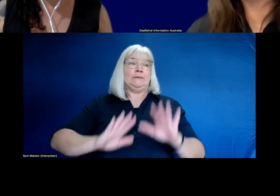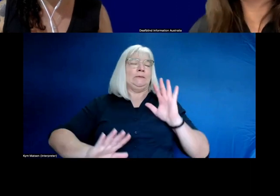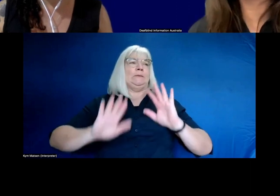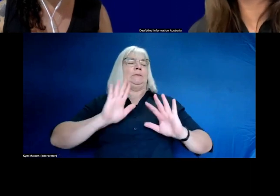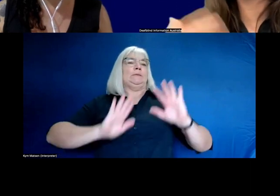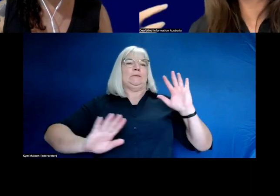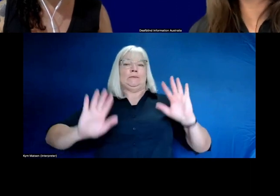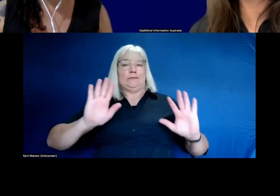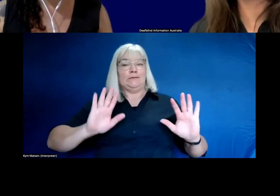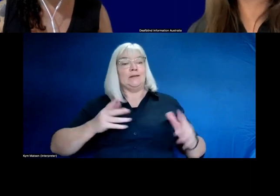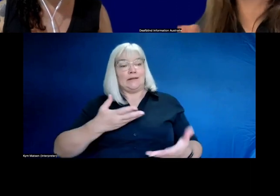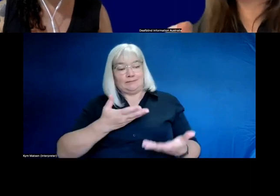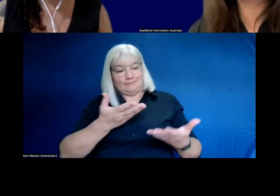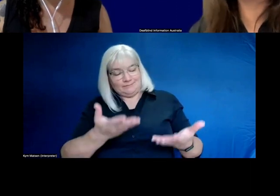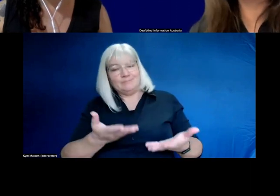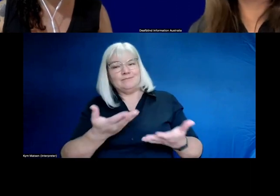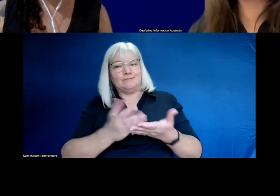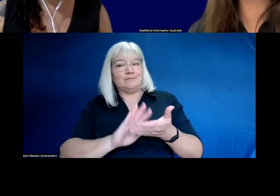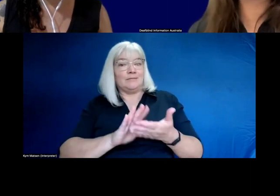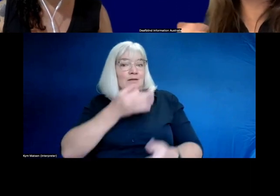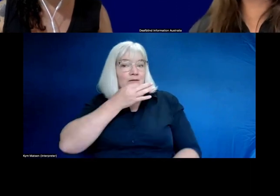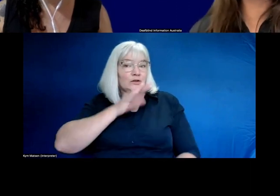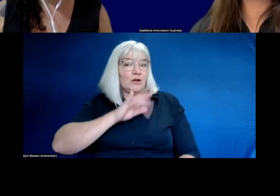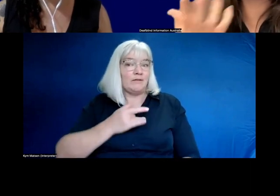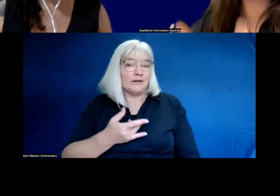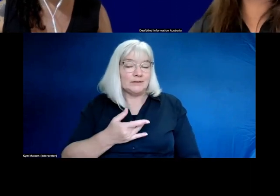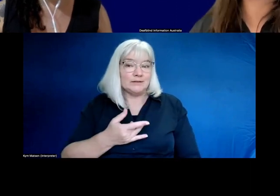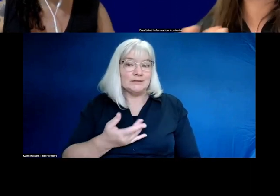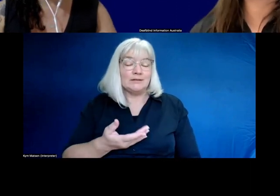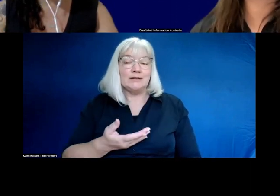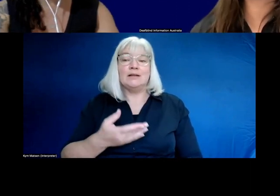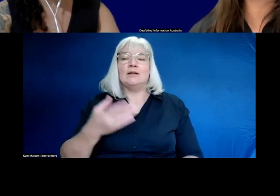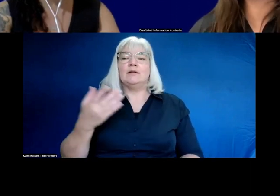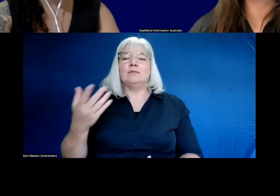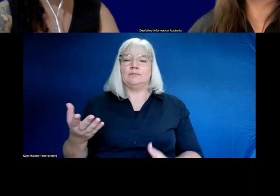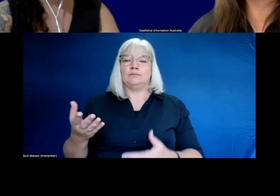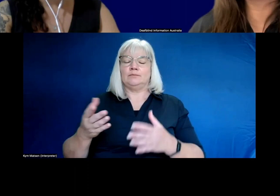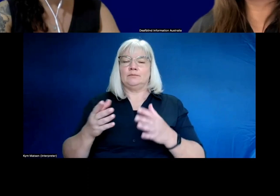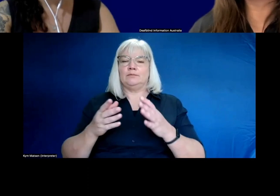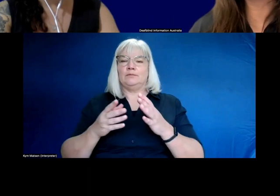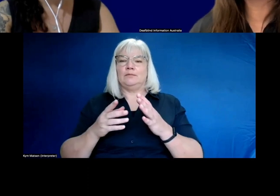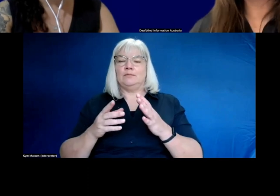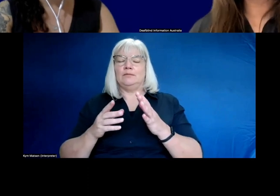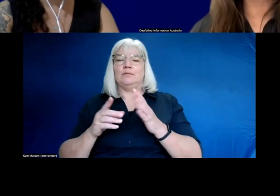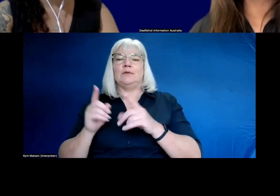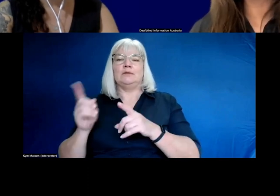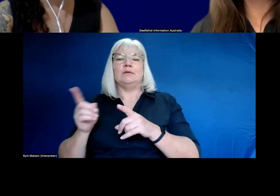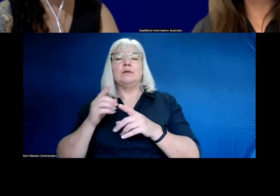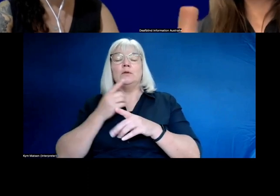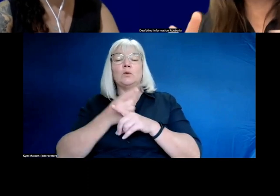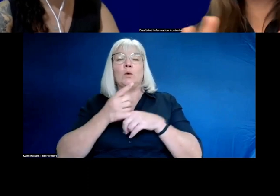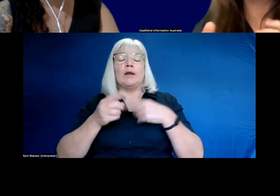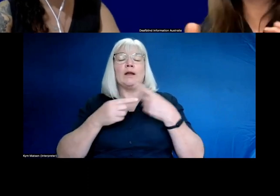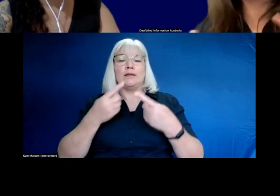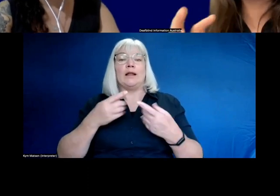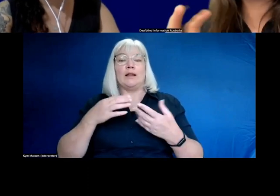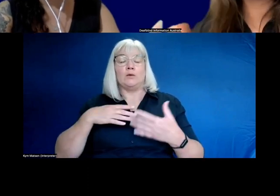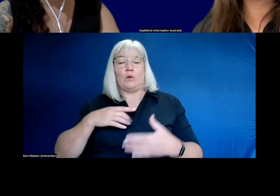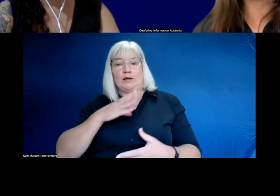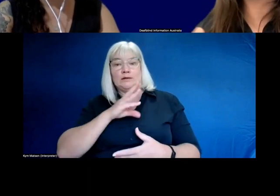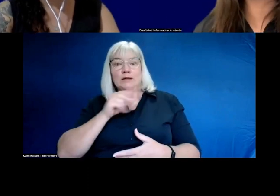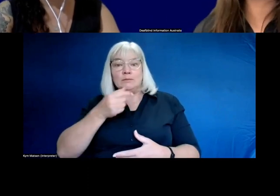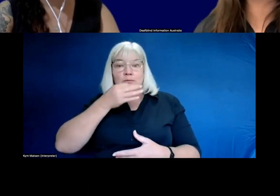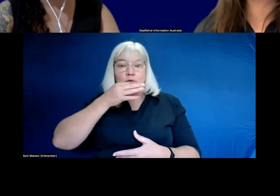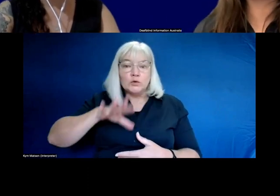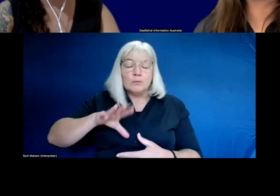you know, a child is oriented, that's going to be, again, different, because some are disabled, have a degree of functional vision. So we may actually be able to